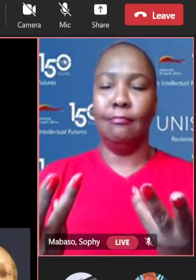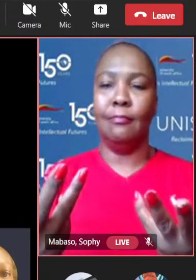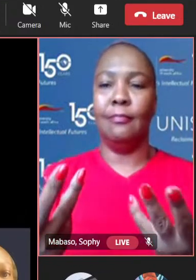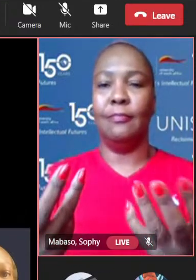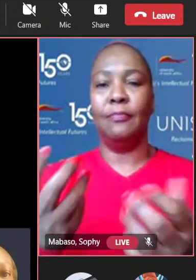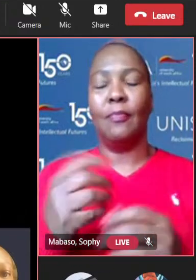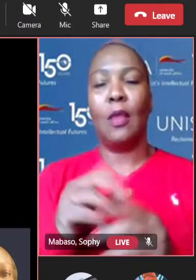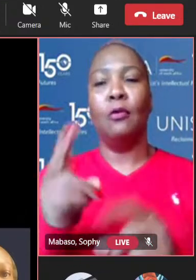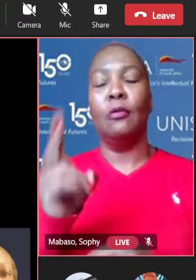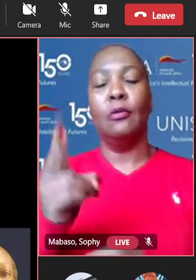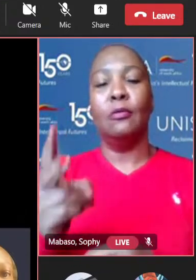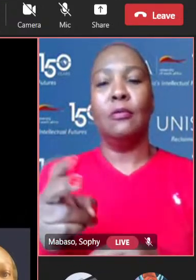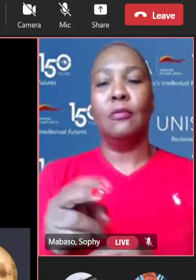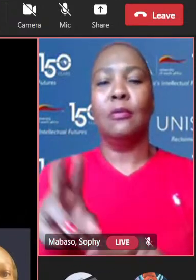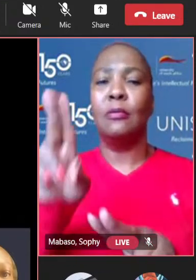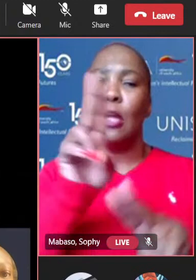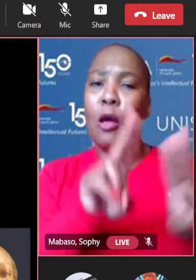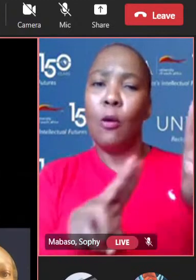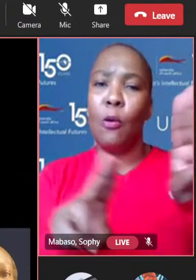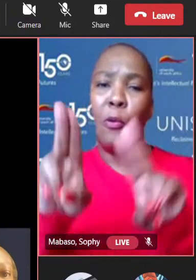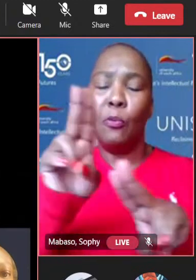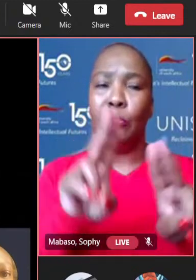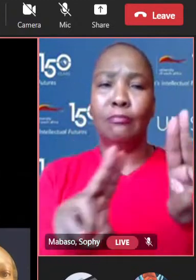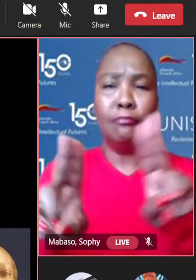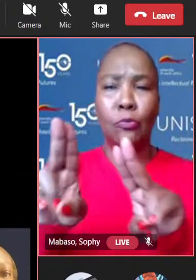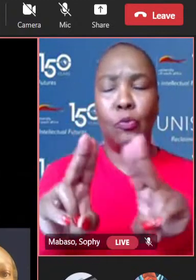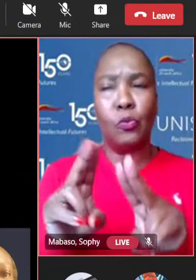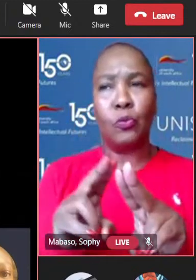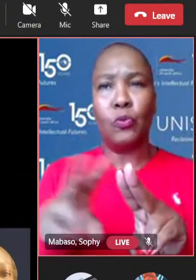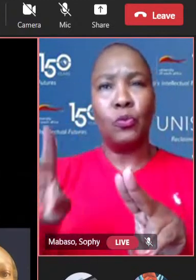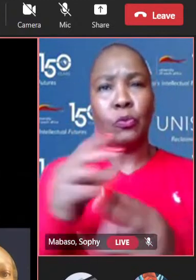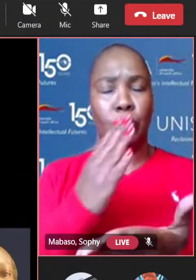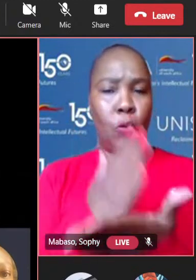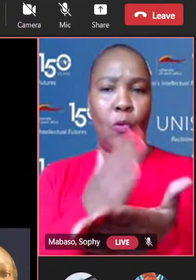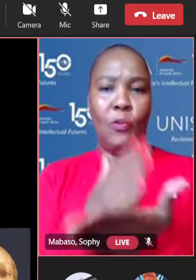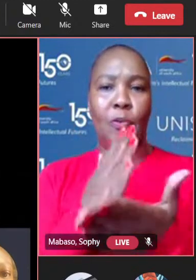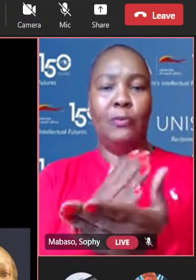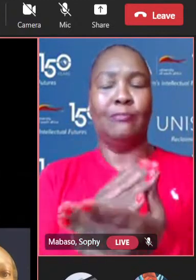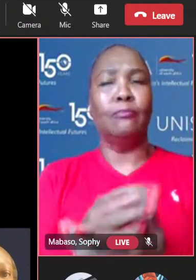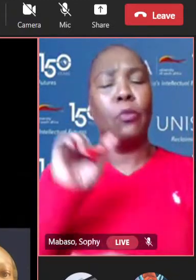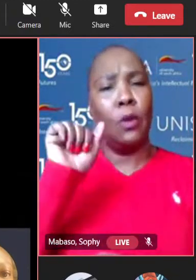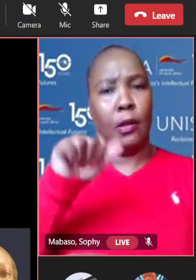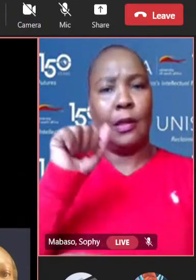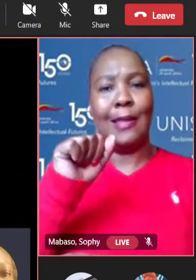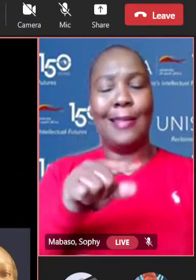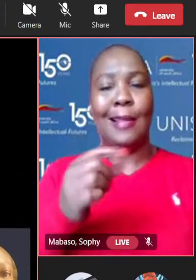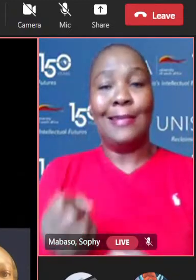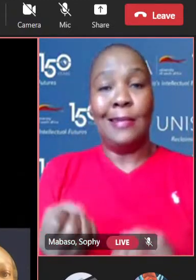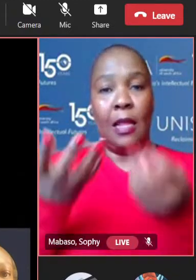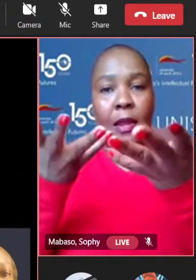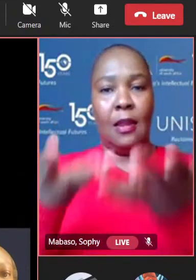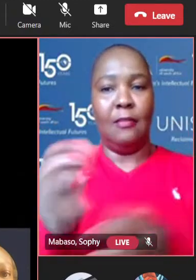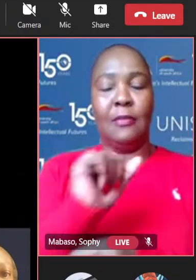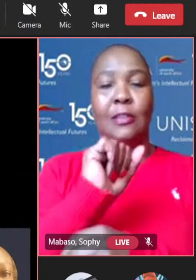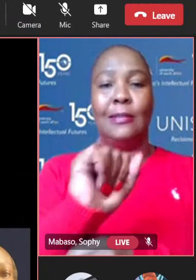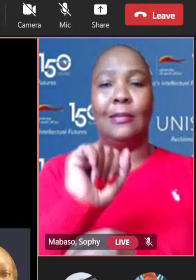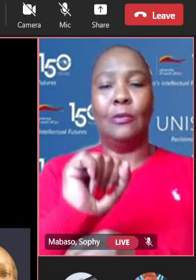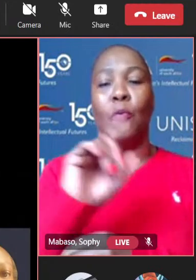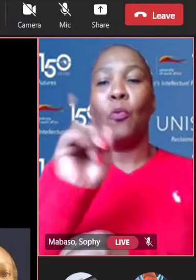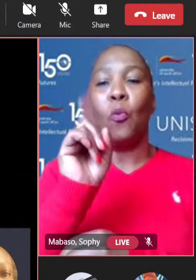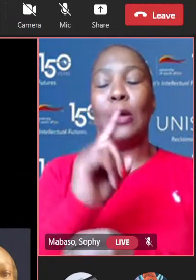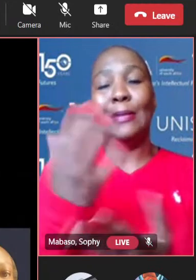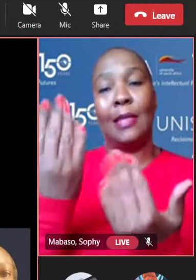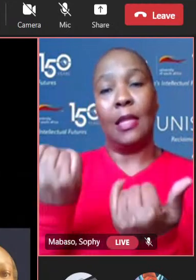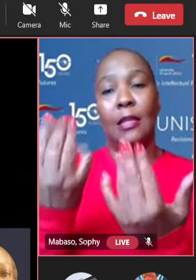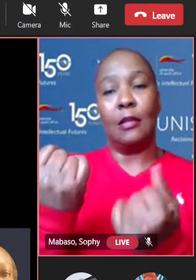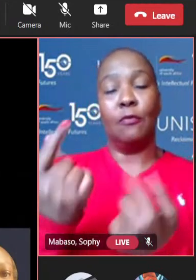also monitored to make sure that indeed they deliver the content that is expected of